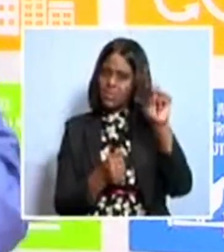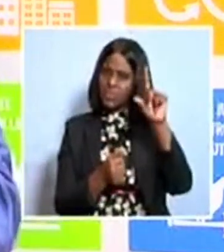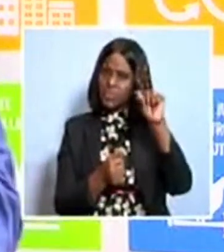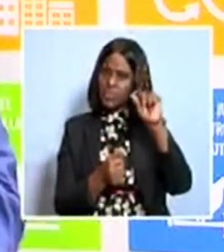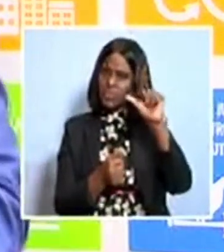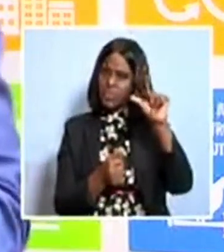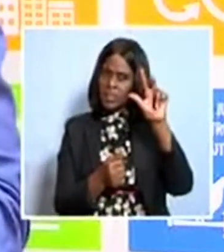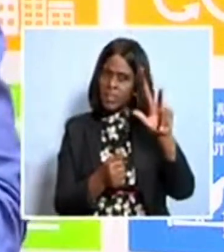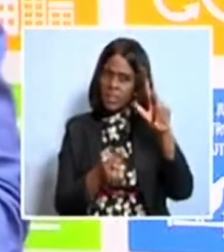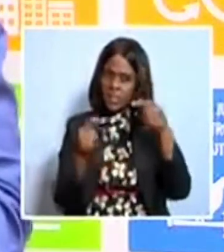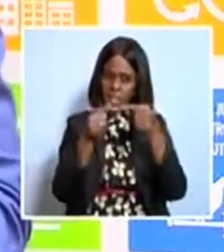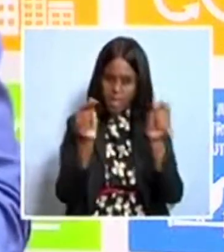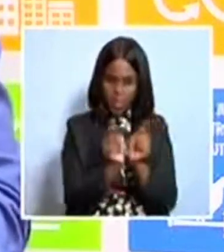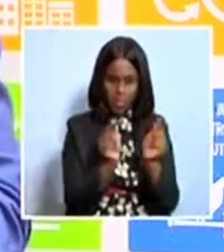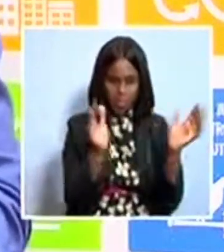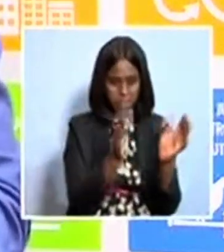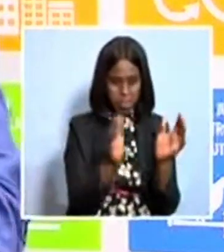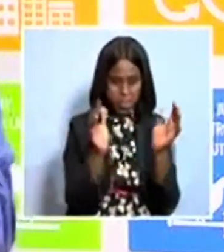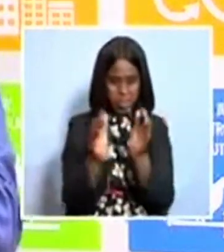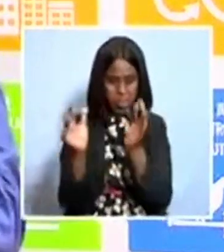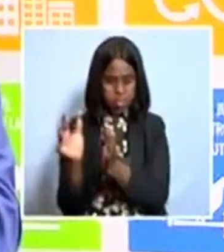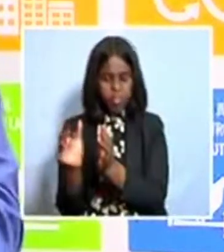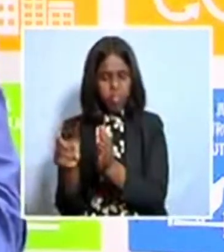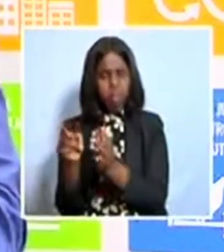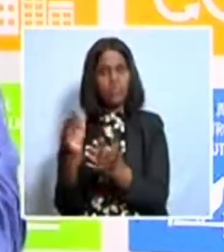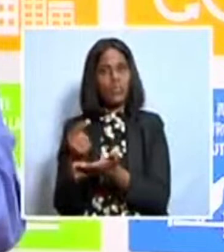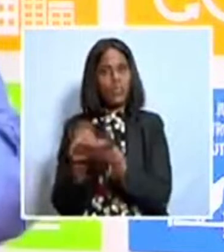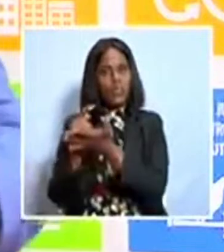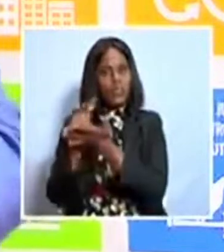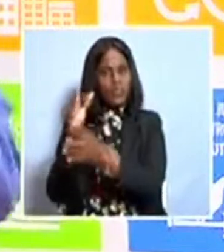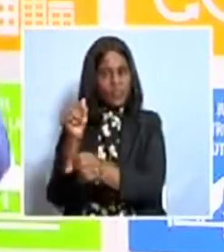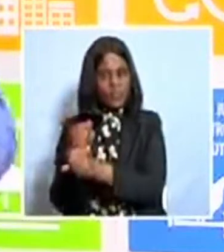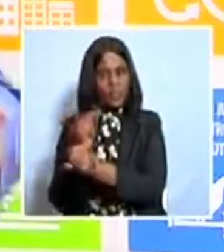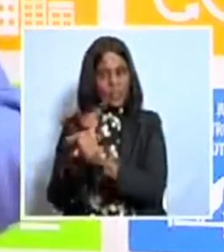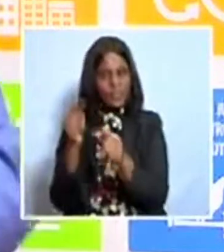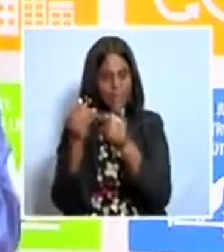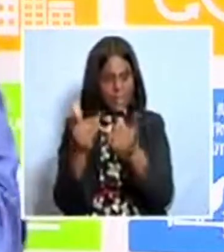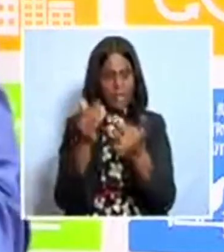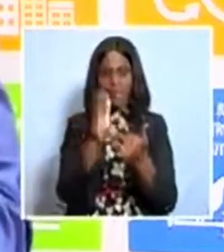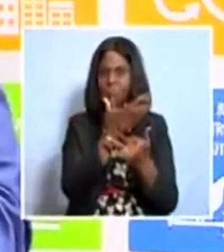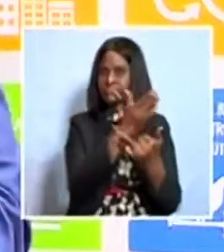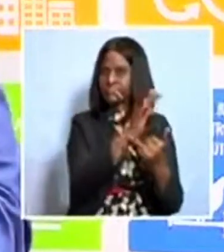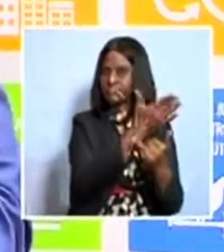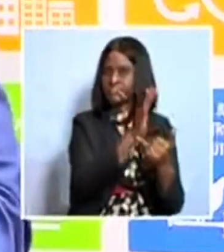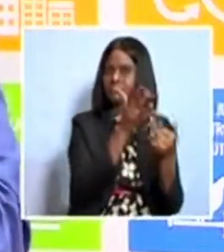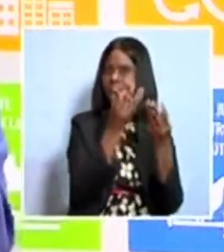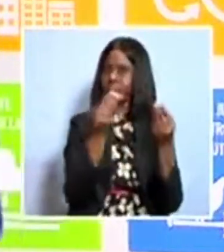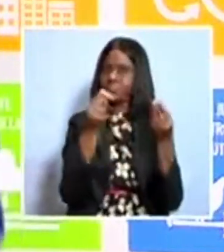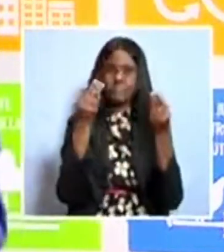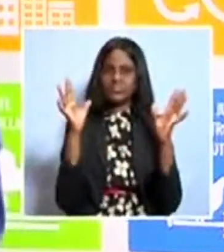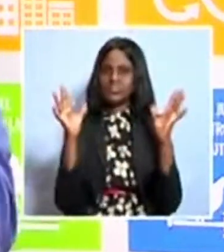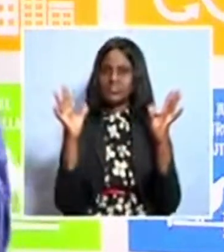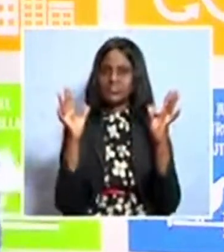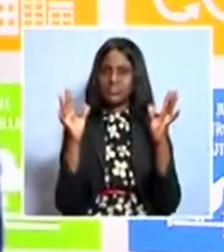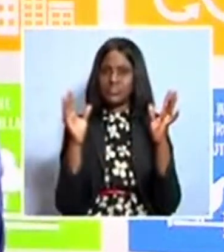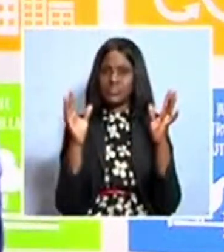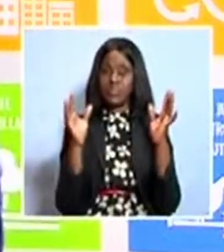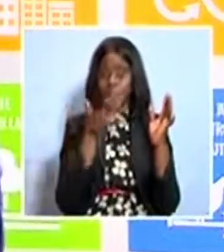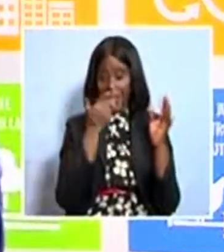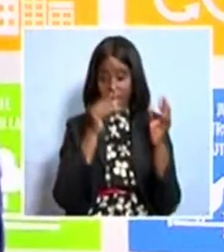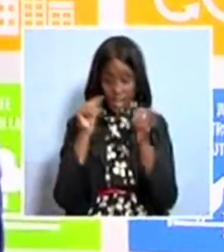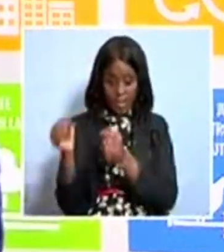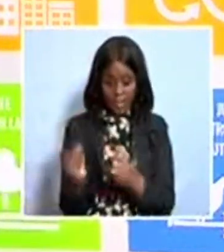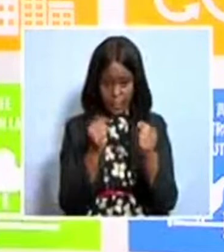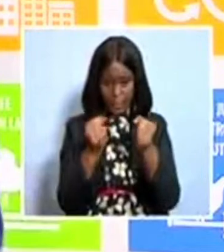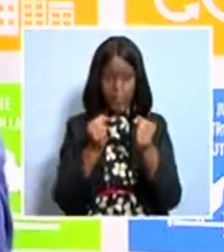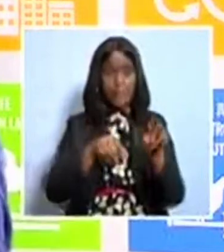groups would get a loan or a grant, and they would just immediately share the money. Of course, we've got to strengthen the